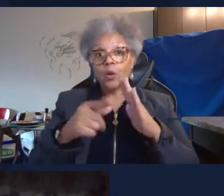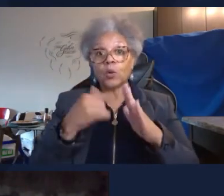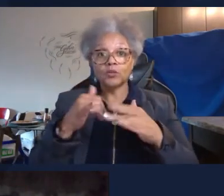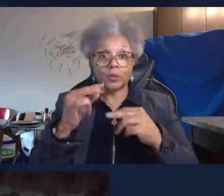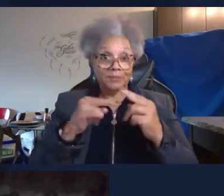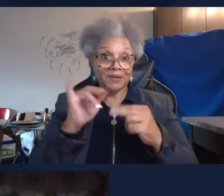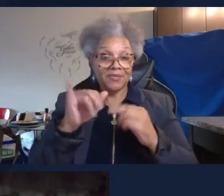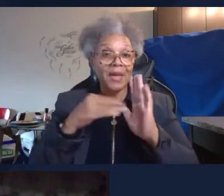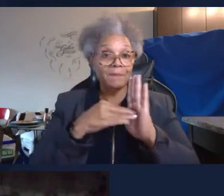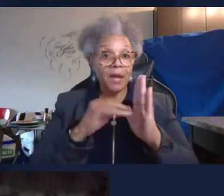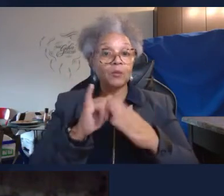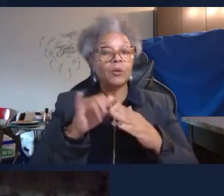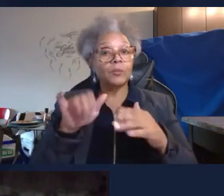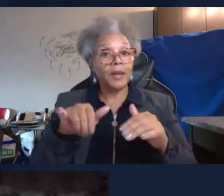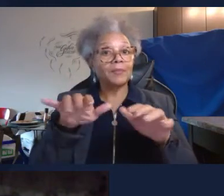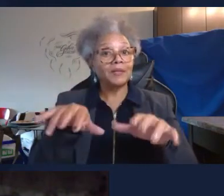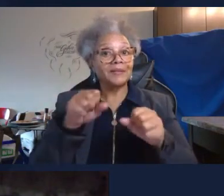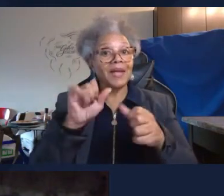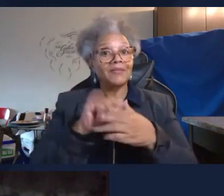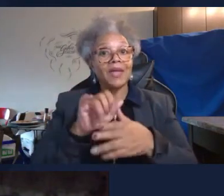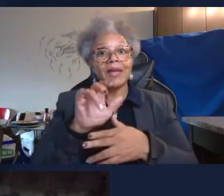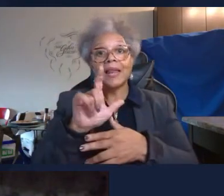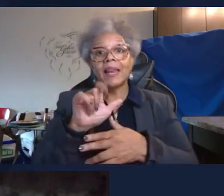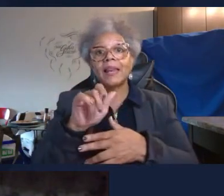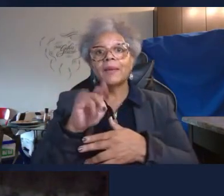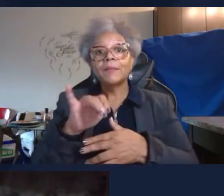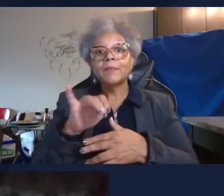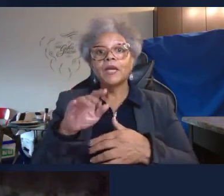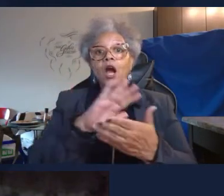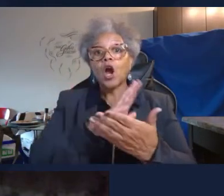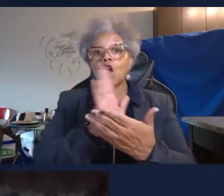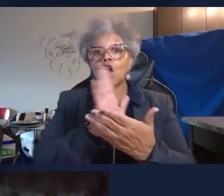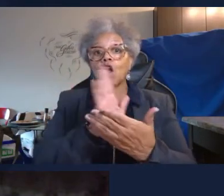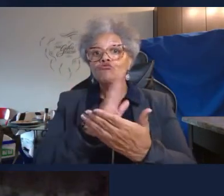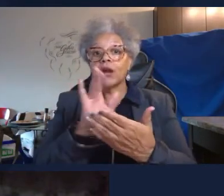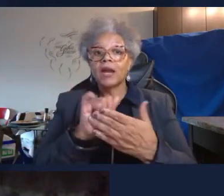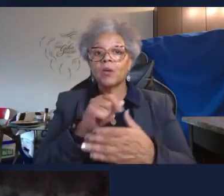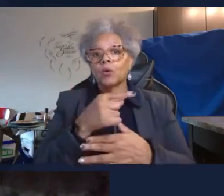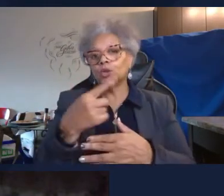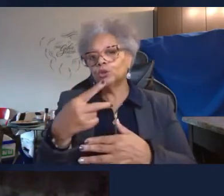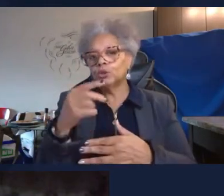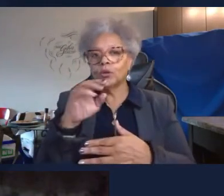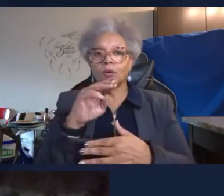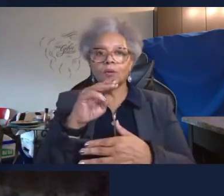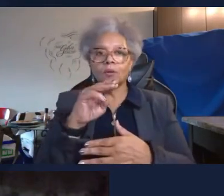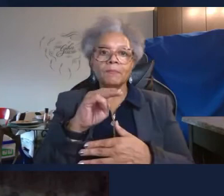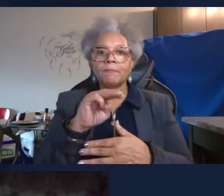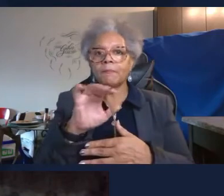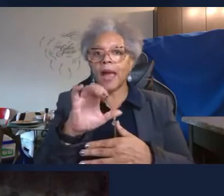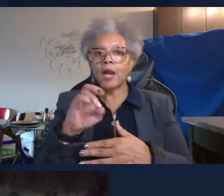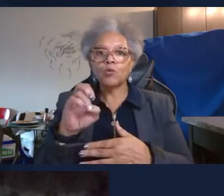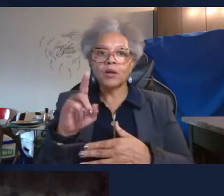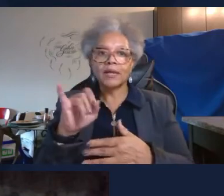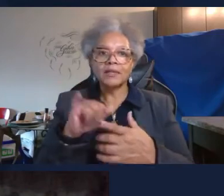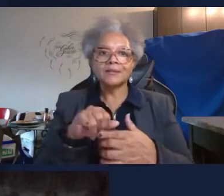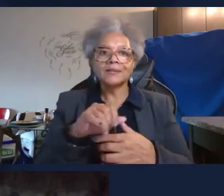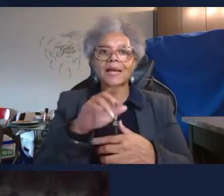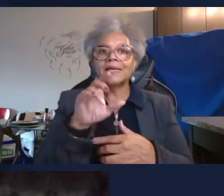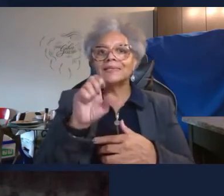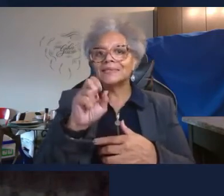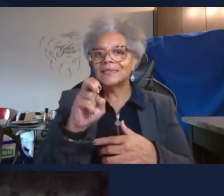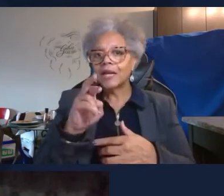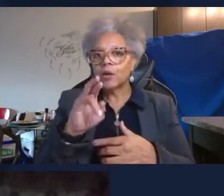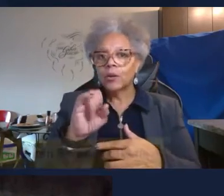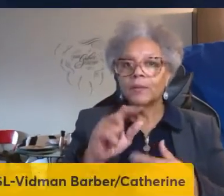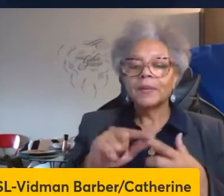our lipid array, basically take like 1 to 2 microliters of plasma or serum, and be able to say like, hey, this person is at risk of developing